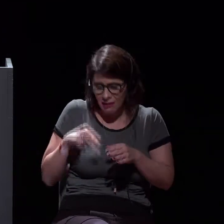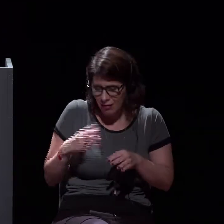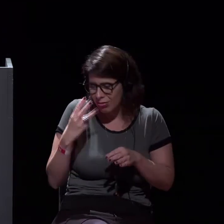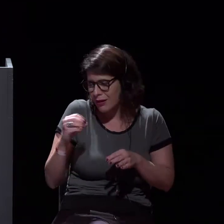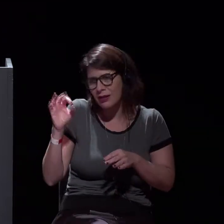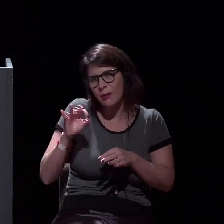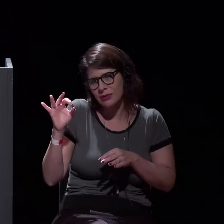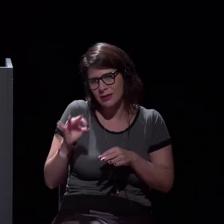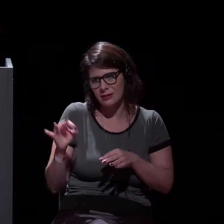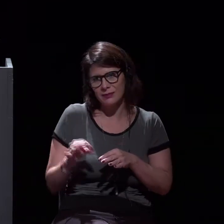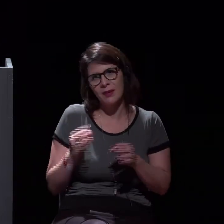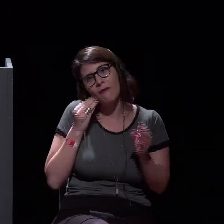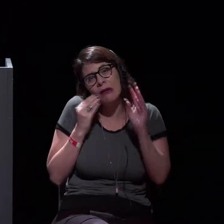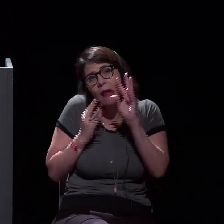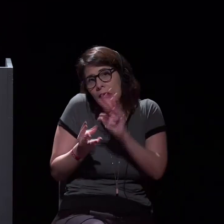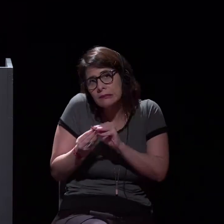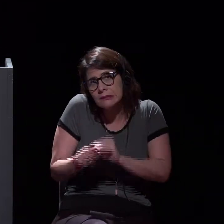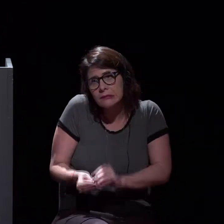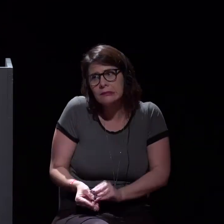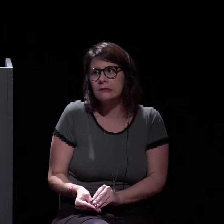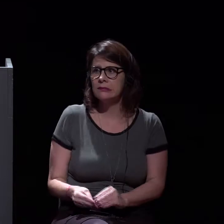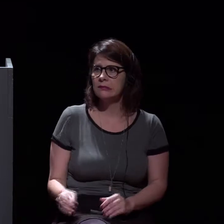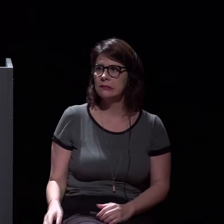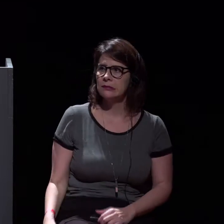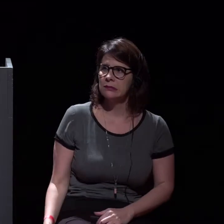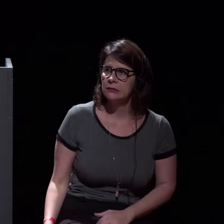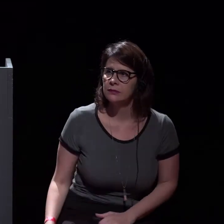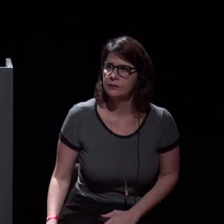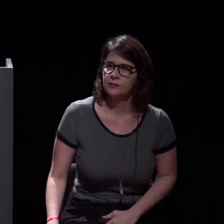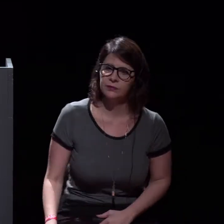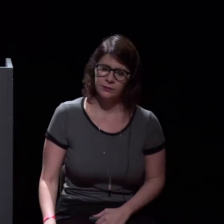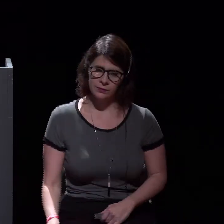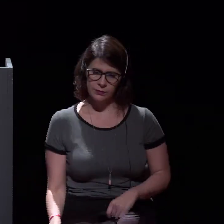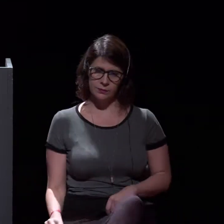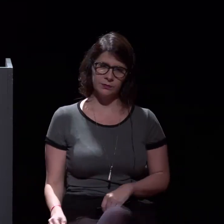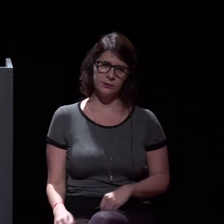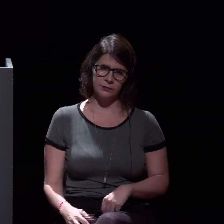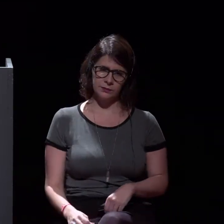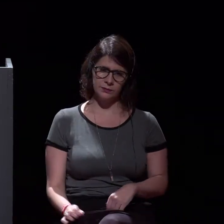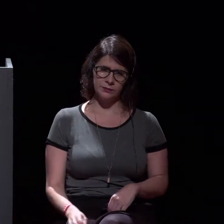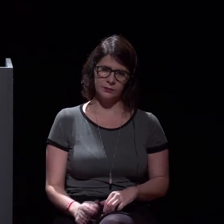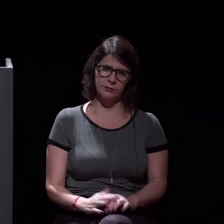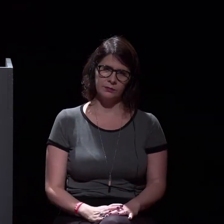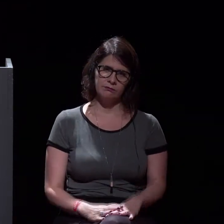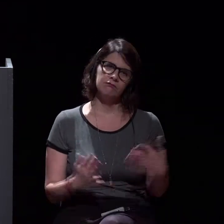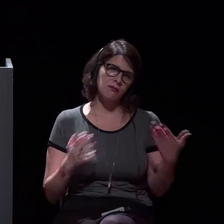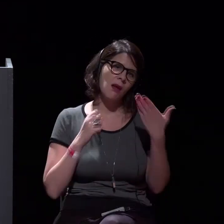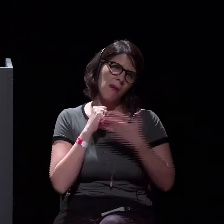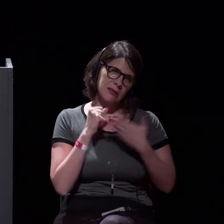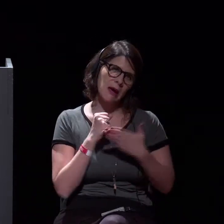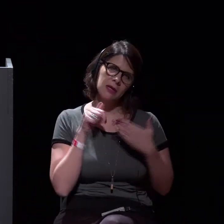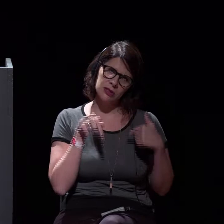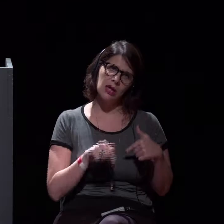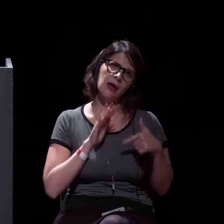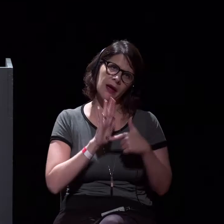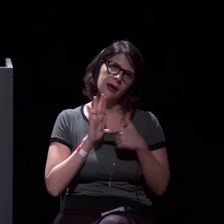I'll make a brief summary of. So basically also the exhibition posits how